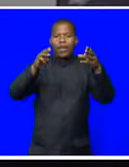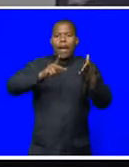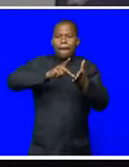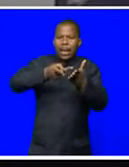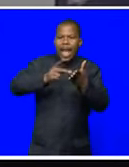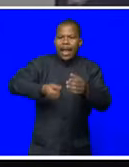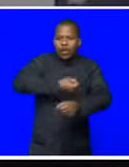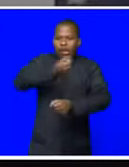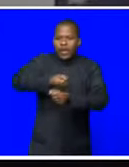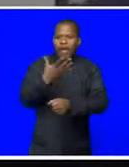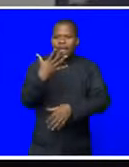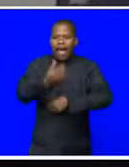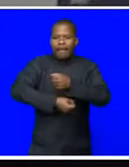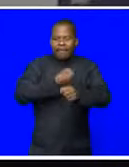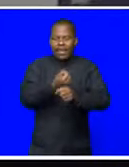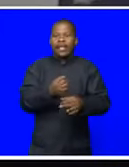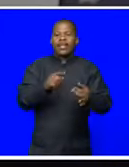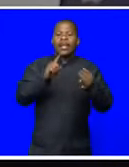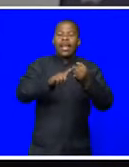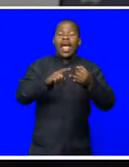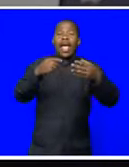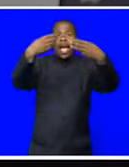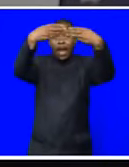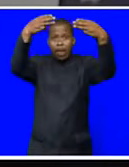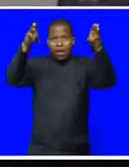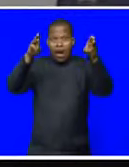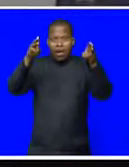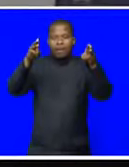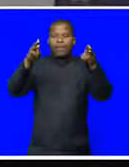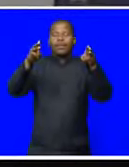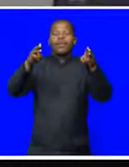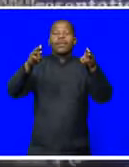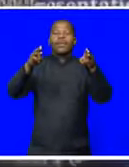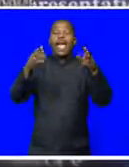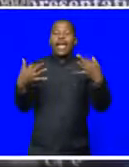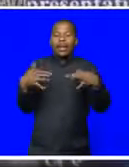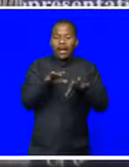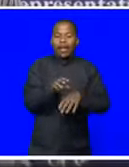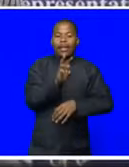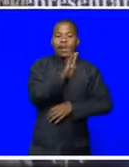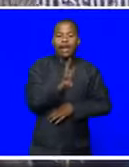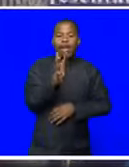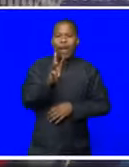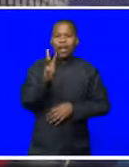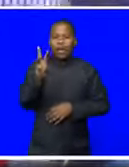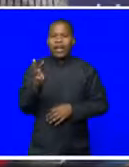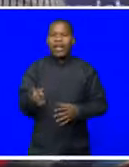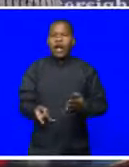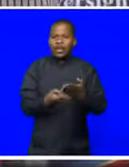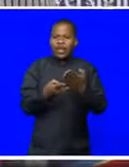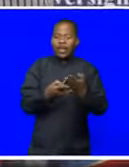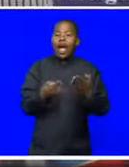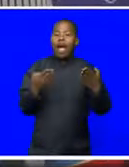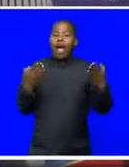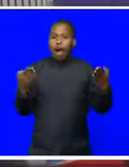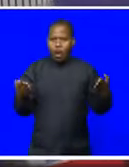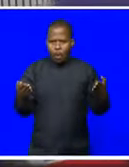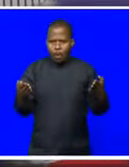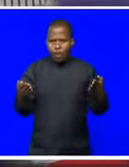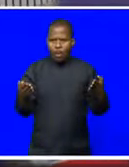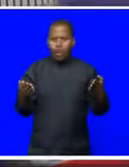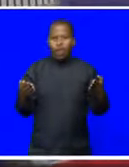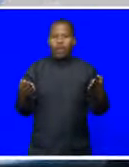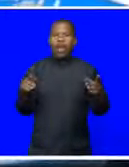plan and website is not only aligned with the national strategy, but it also provides crucial content that will be instrumental in achieving